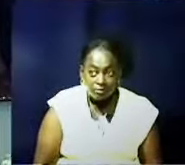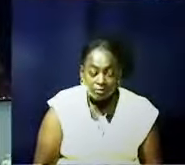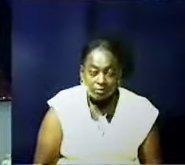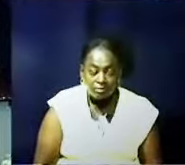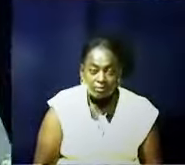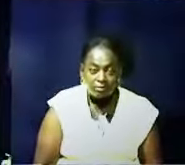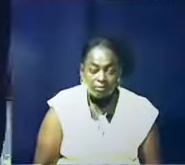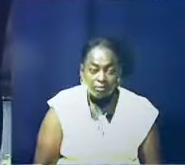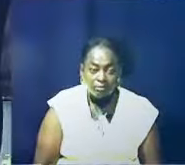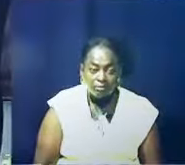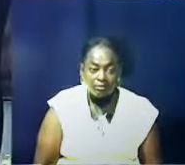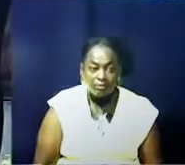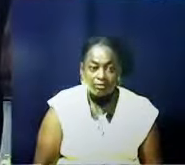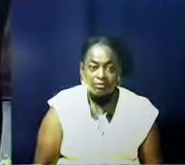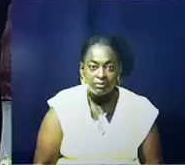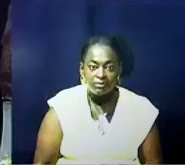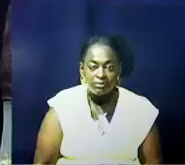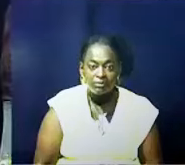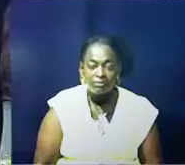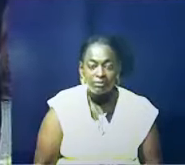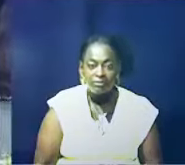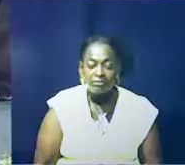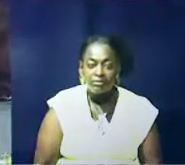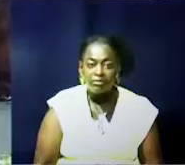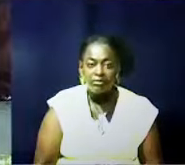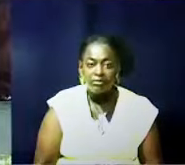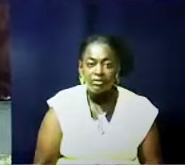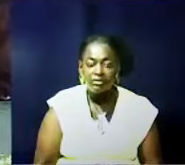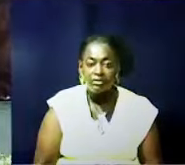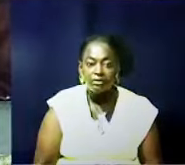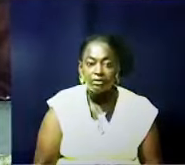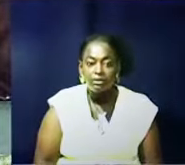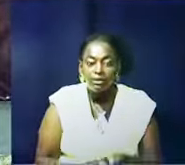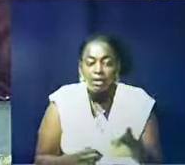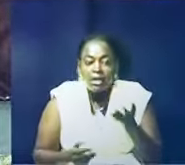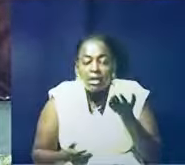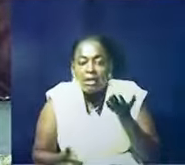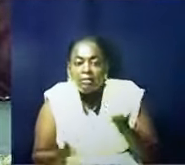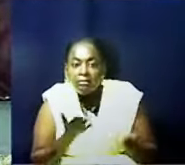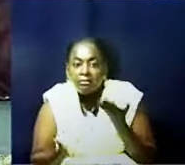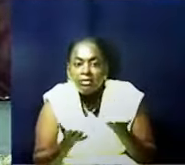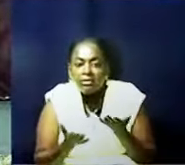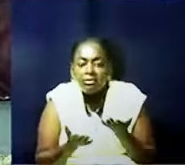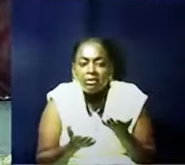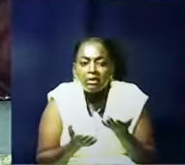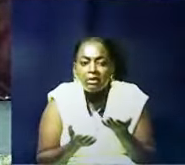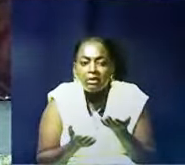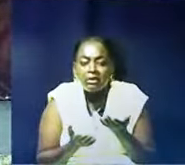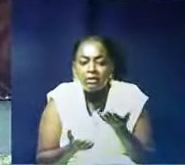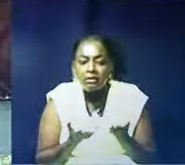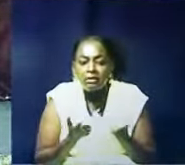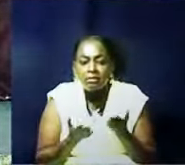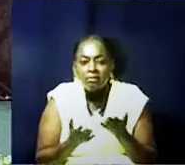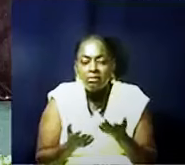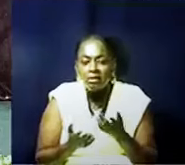good. As for us, we know them. I say, Ebia, what can say ye dear, and so ye dear, ye ni won.